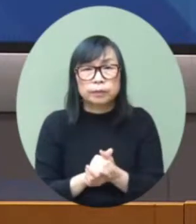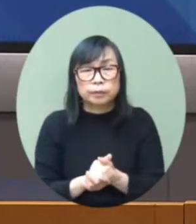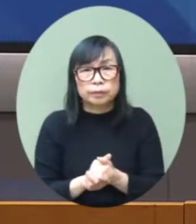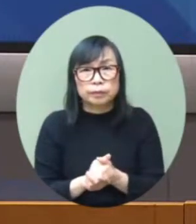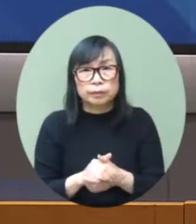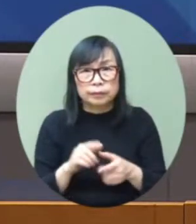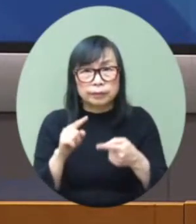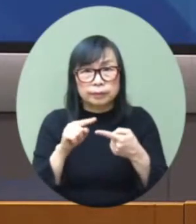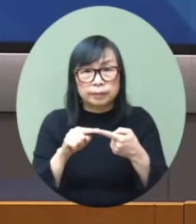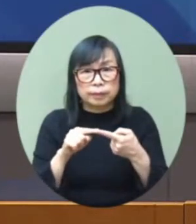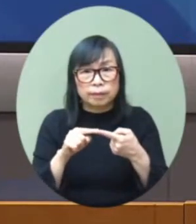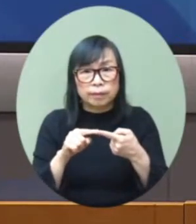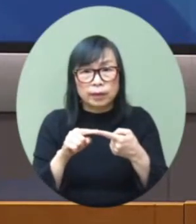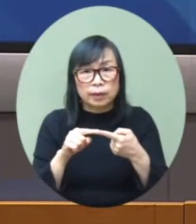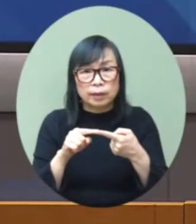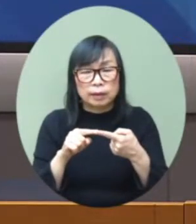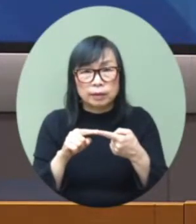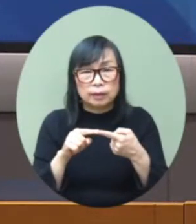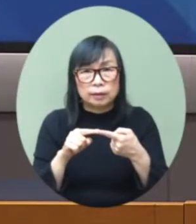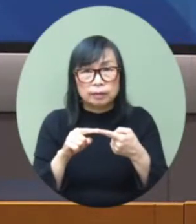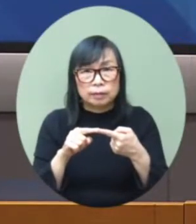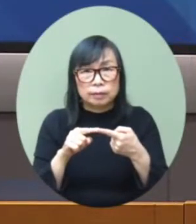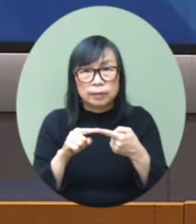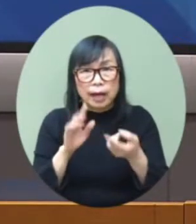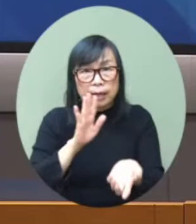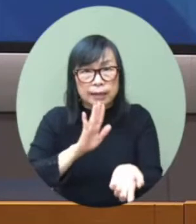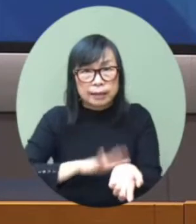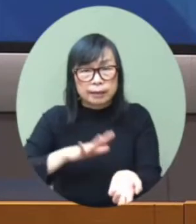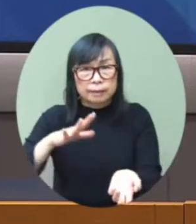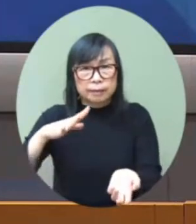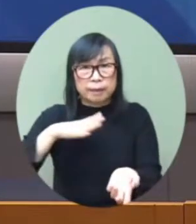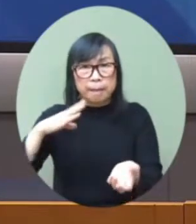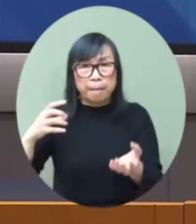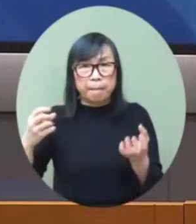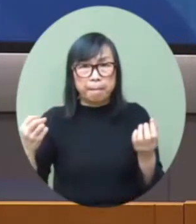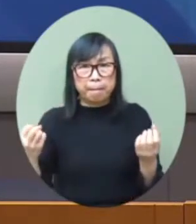I would like to talk about 2 things.